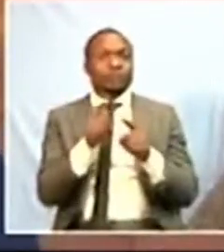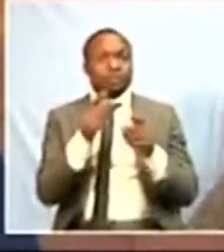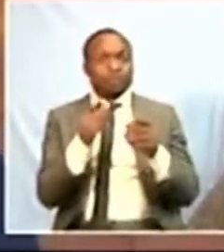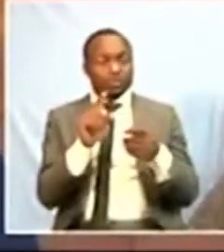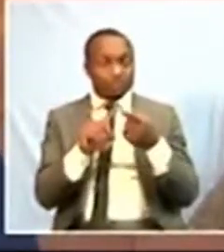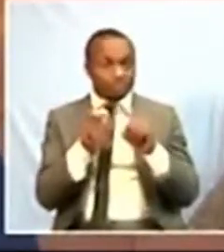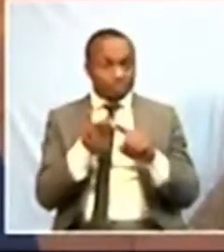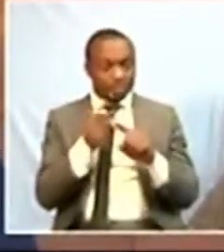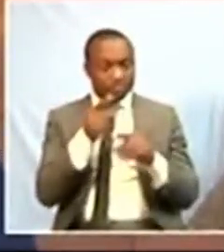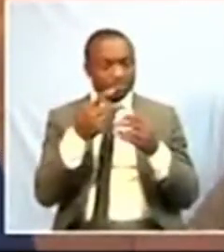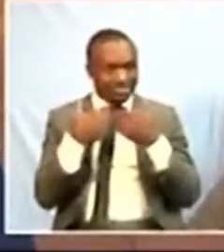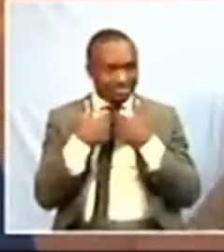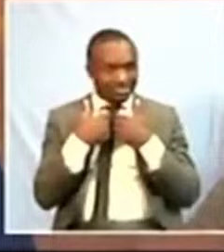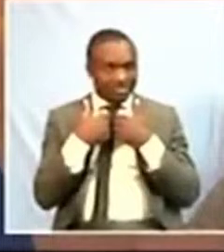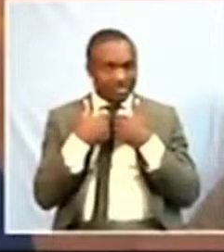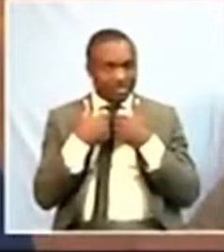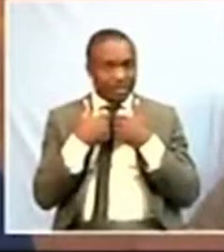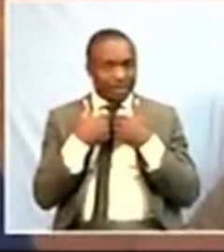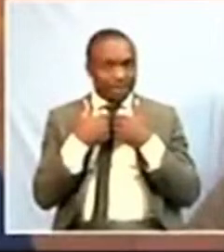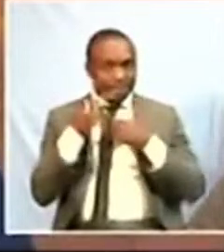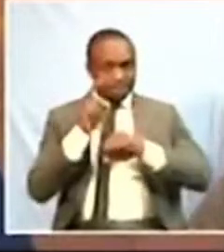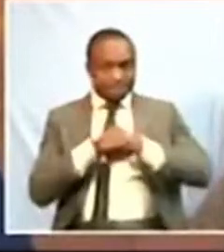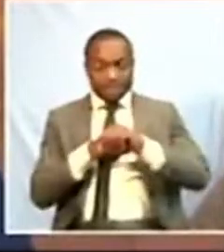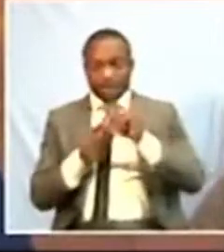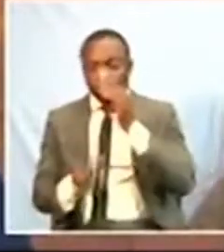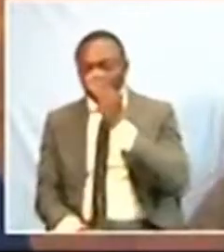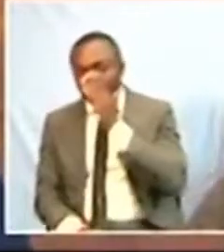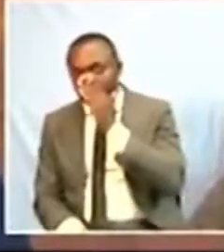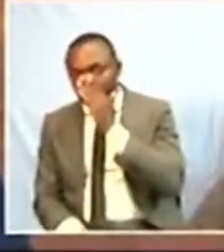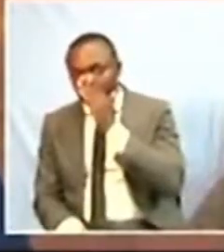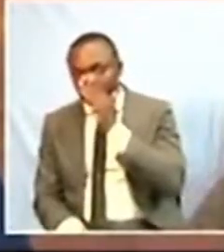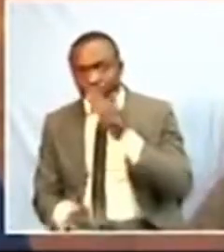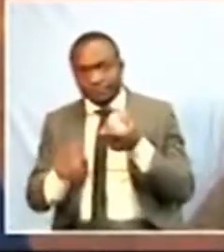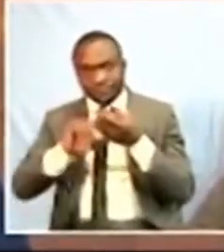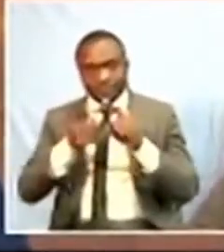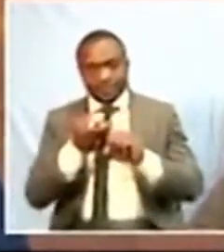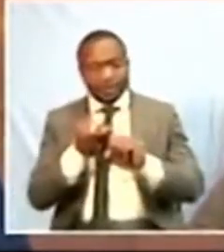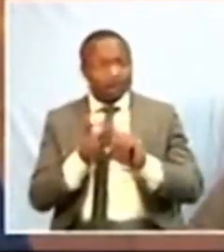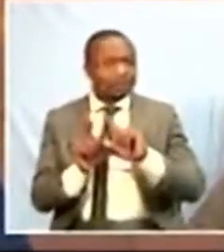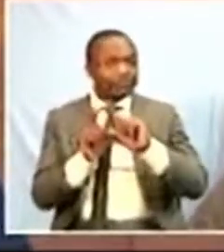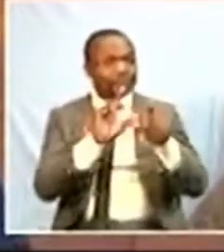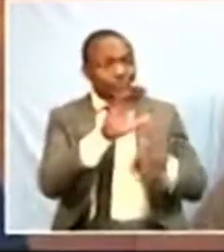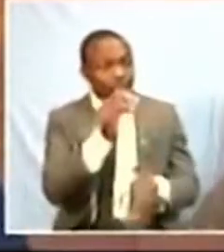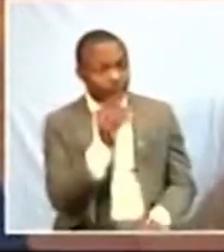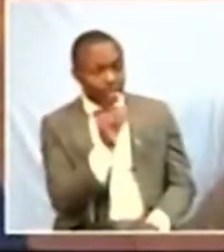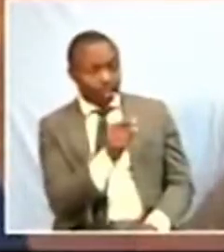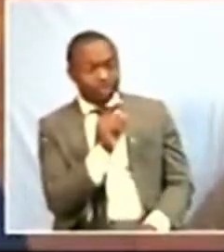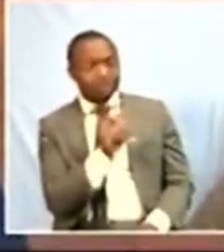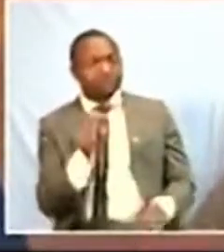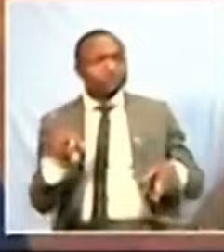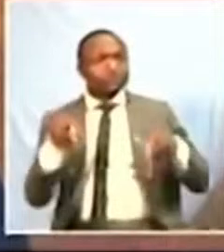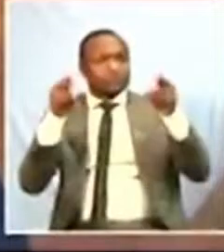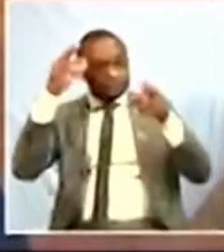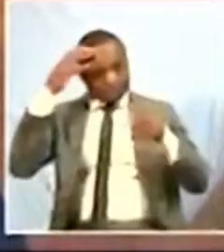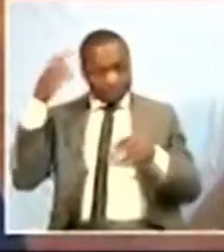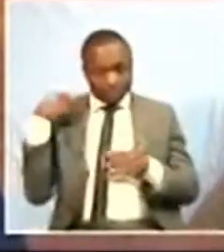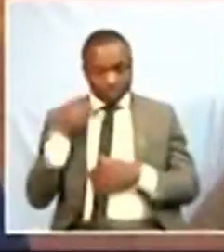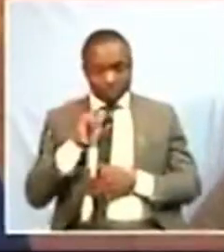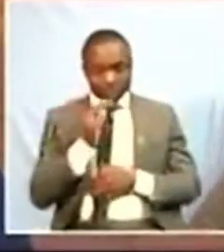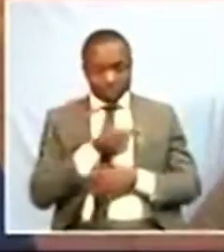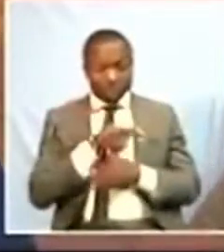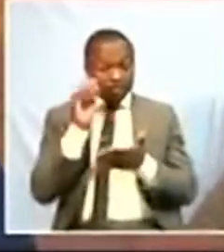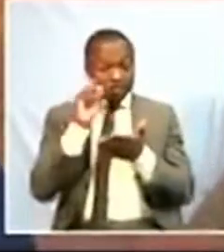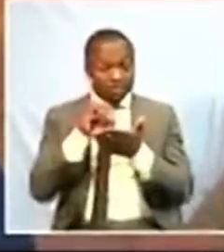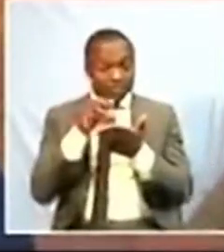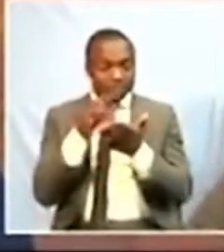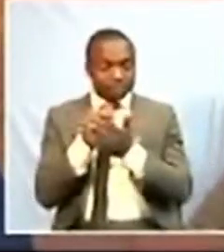to whisper to your colleagues to go back to that higher authority that we are actually putting the